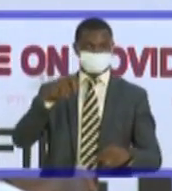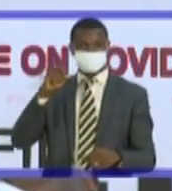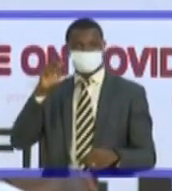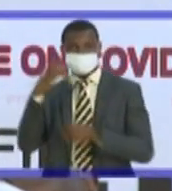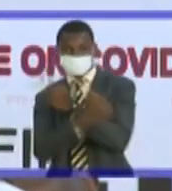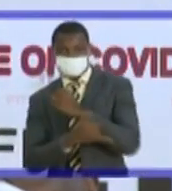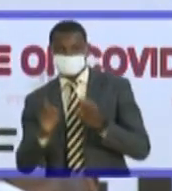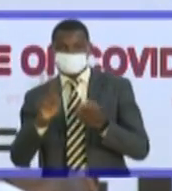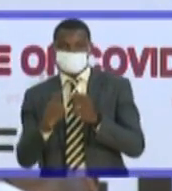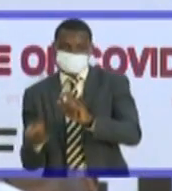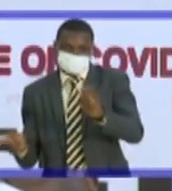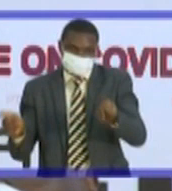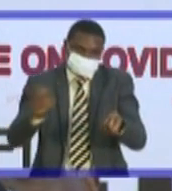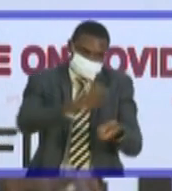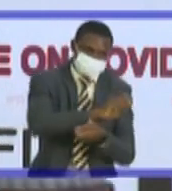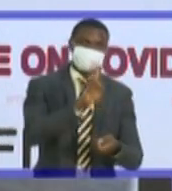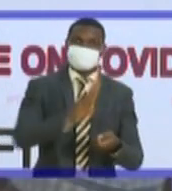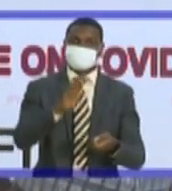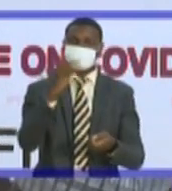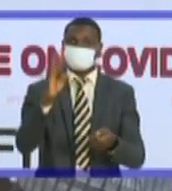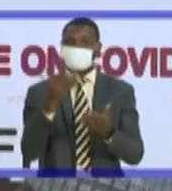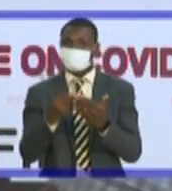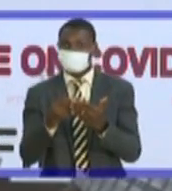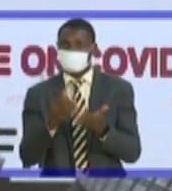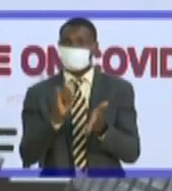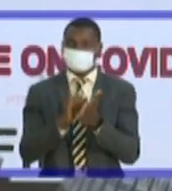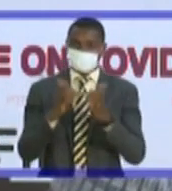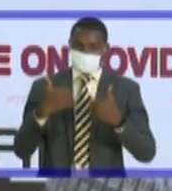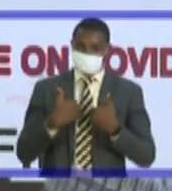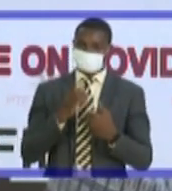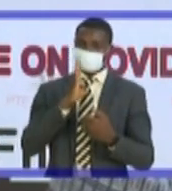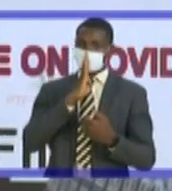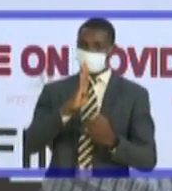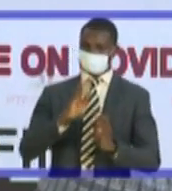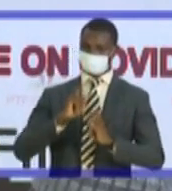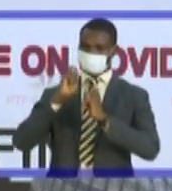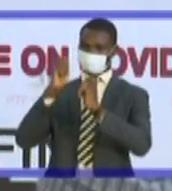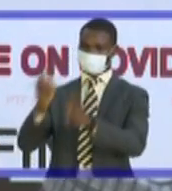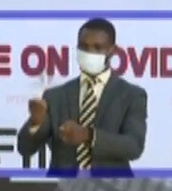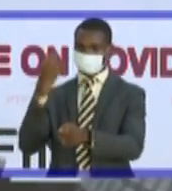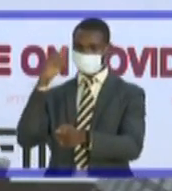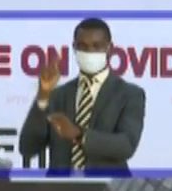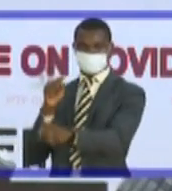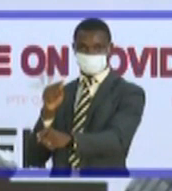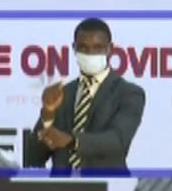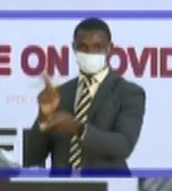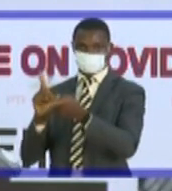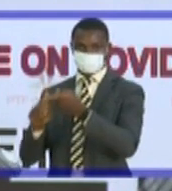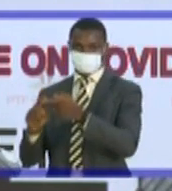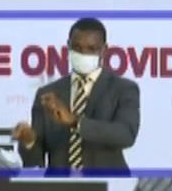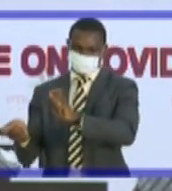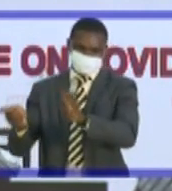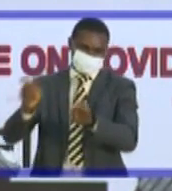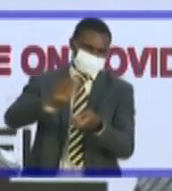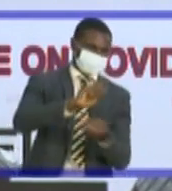been appropriated that are in a particular budget line to another budget line for the